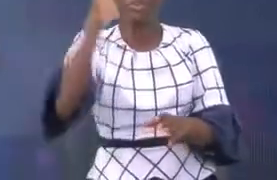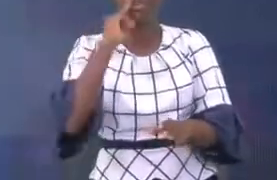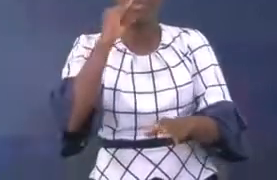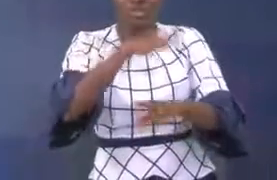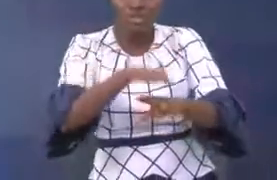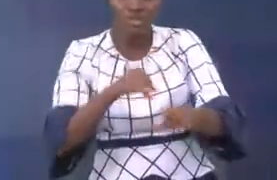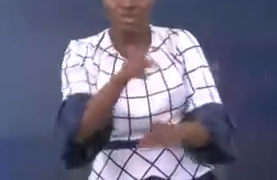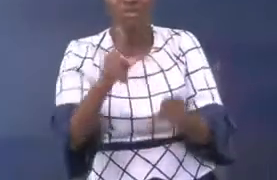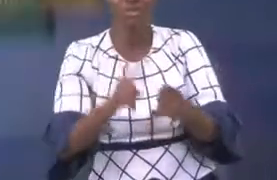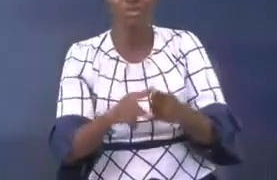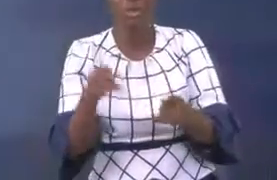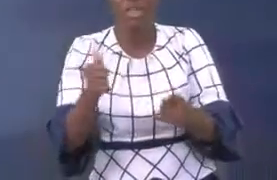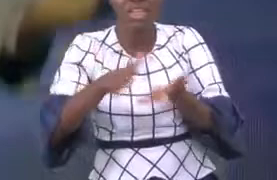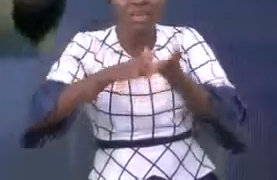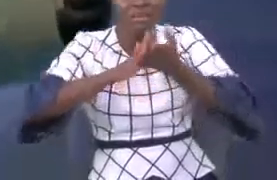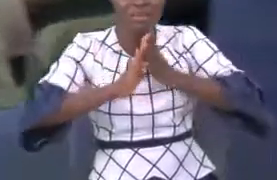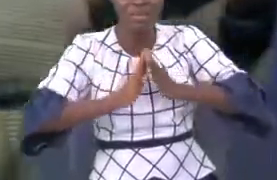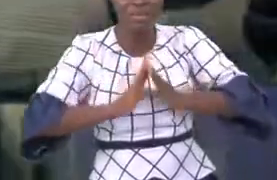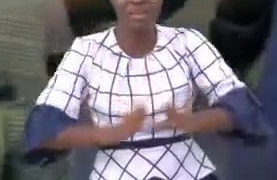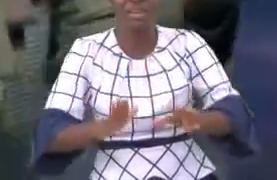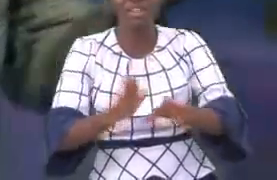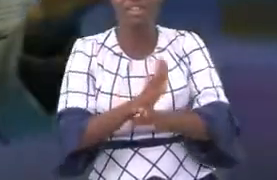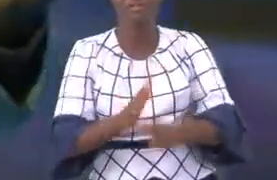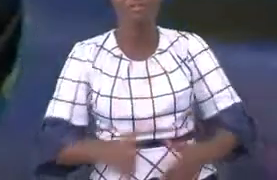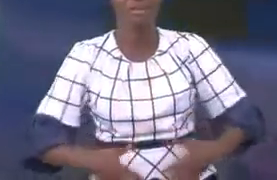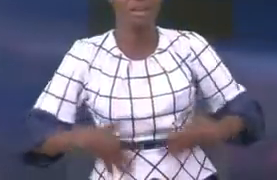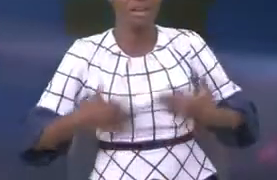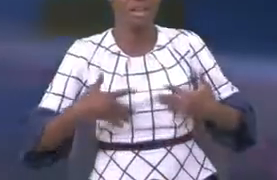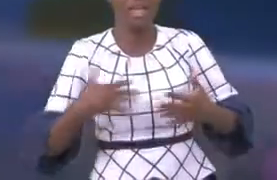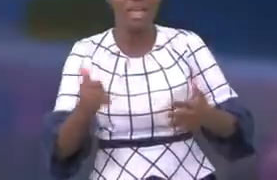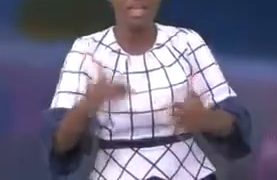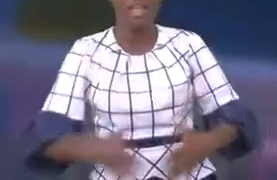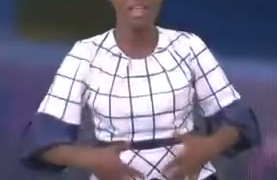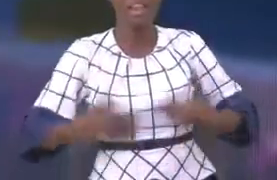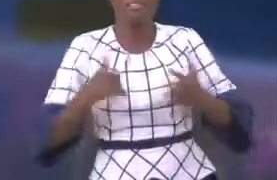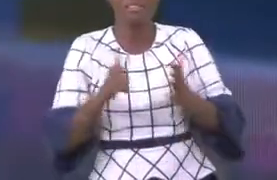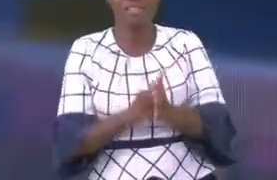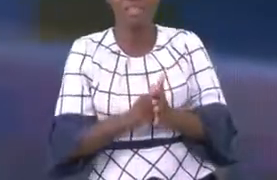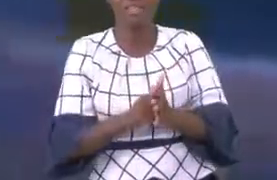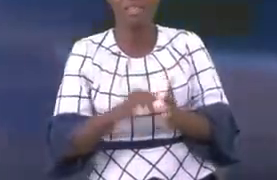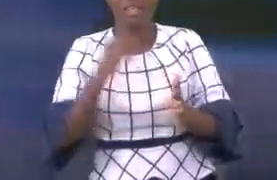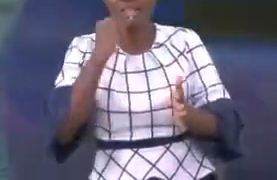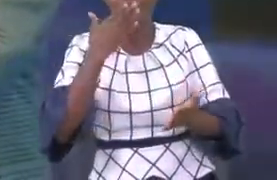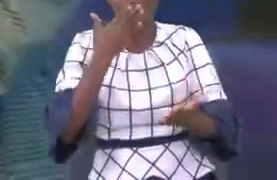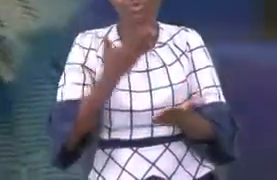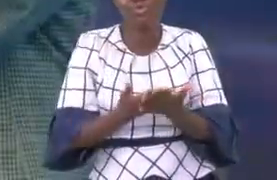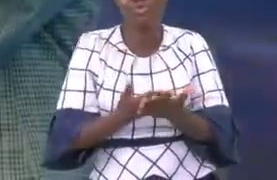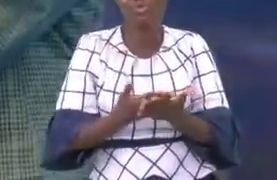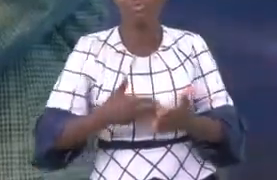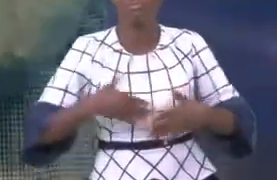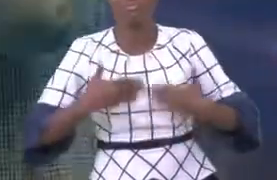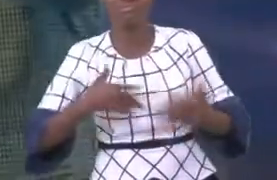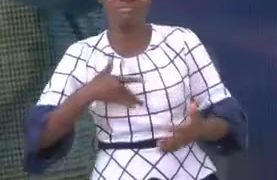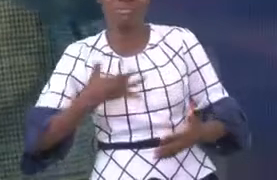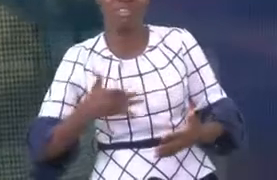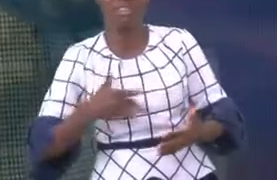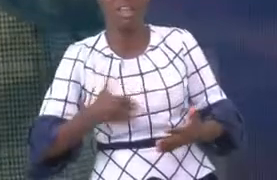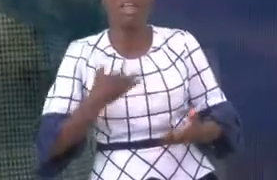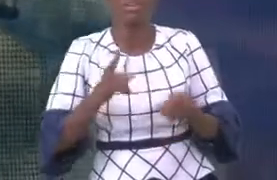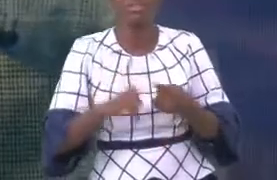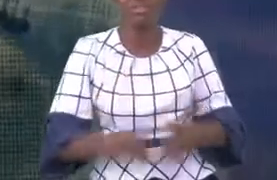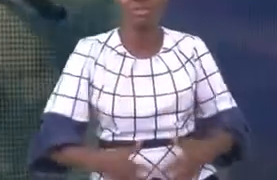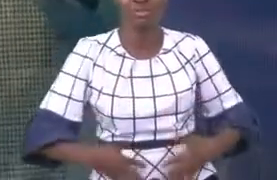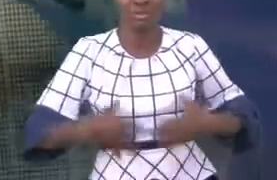a life that's exciting to live. And he says, let him, as an individual, return. And